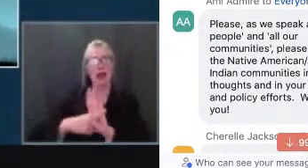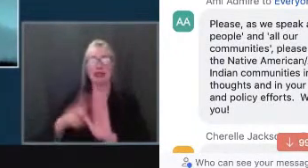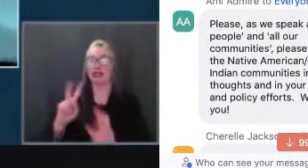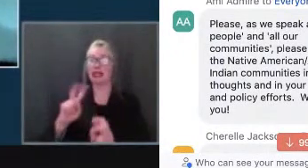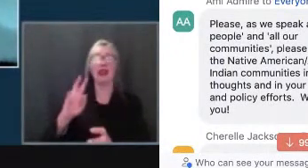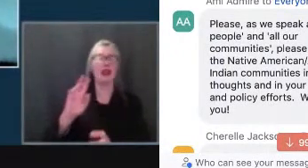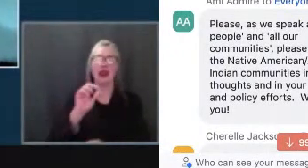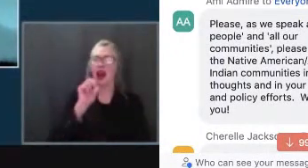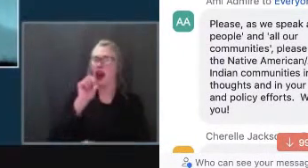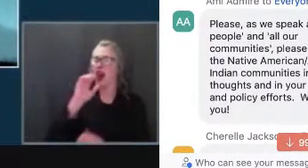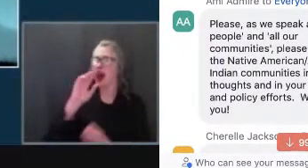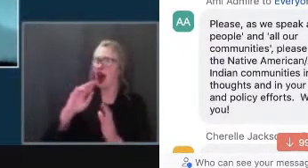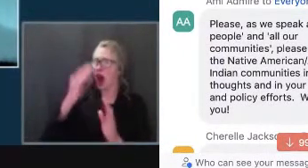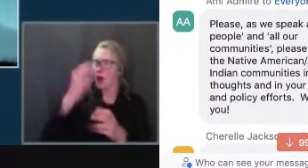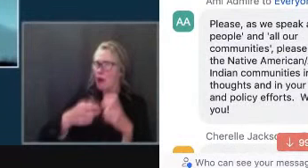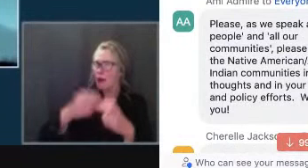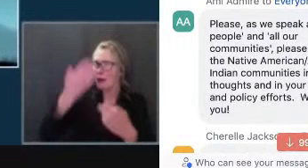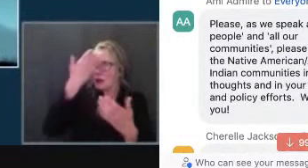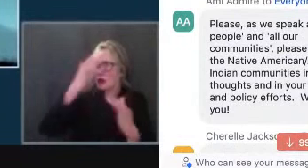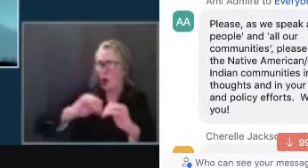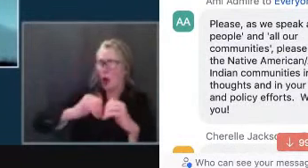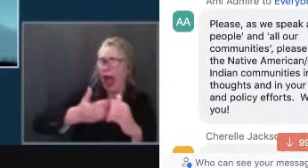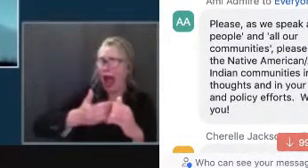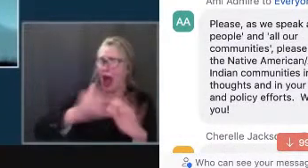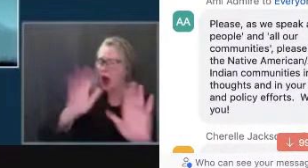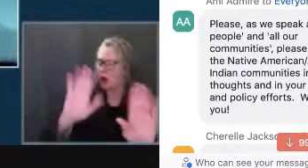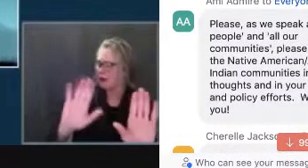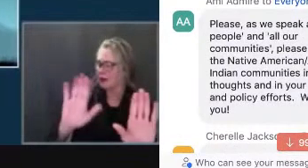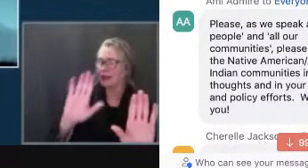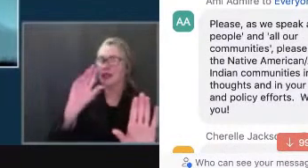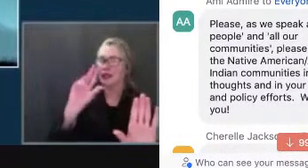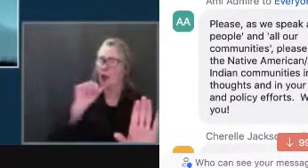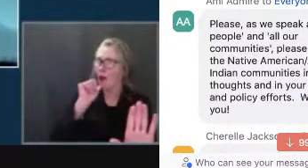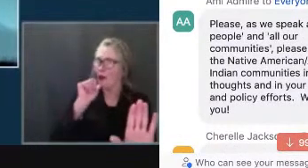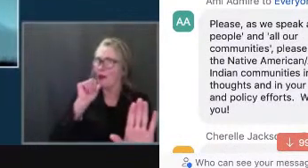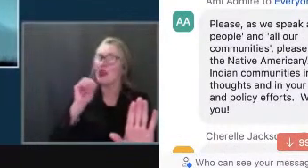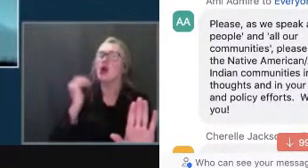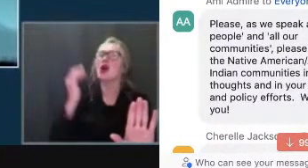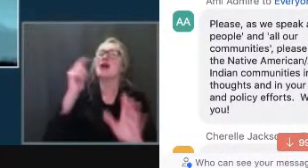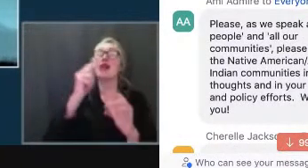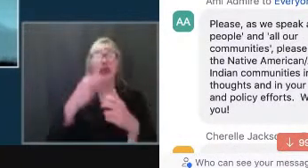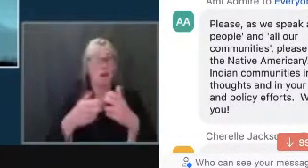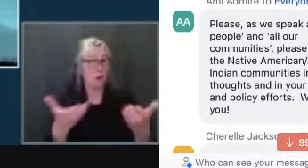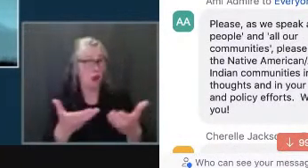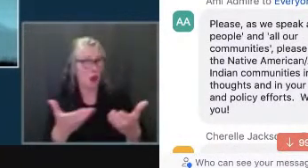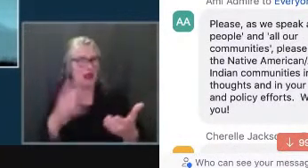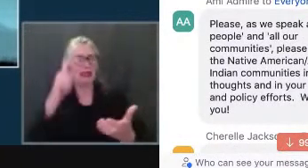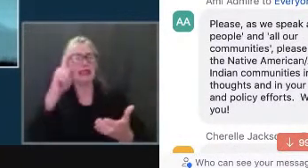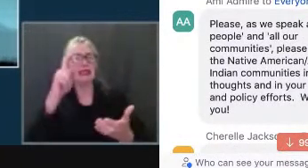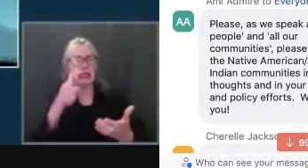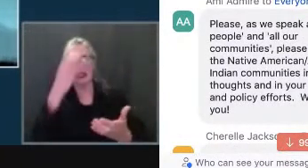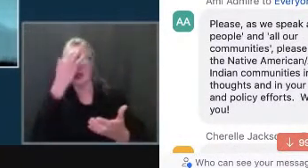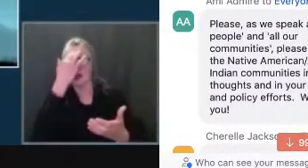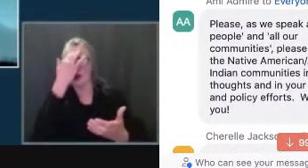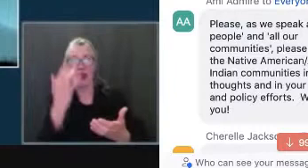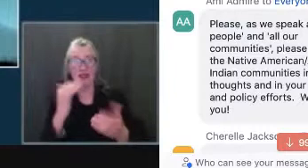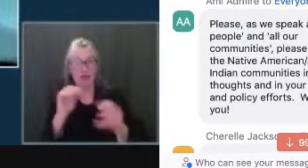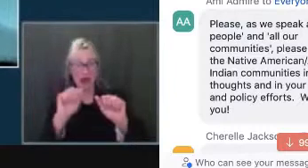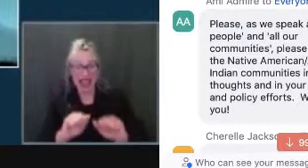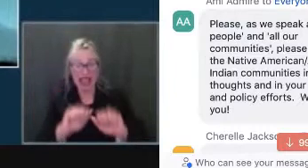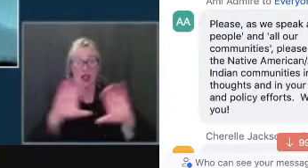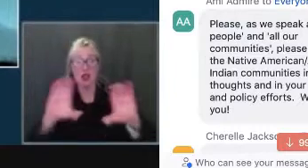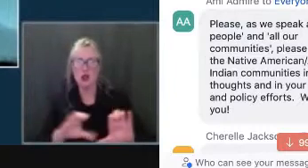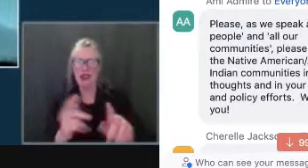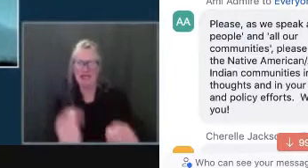Our problem is that we do not have the political will to do it at the rate and scale that science tells us we have to. But we can build